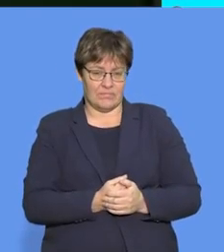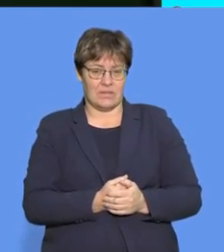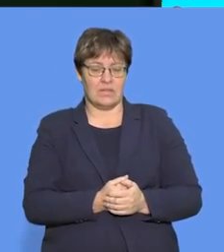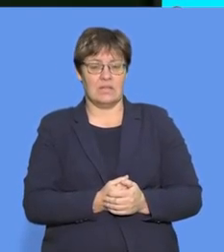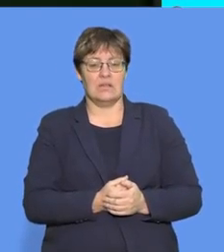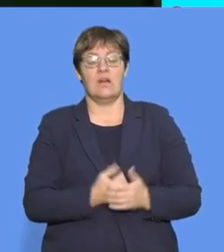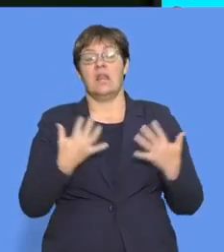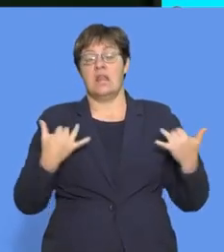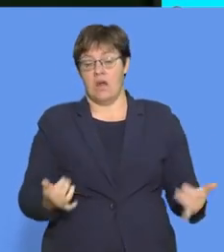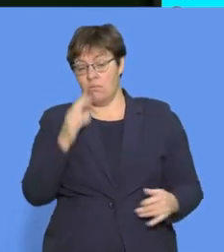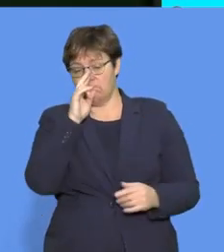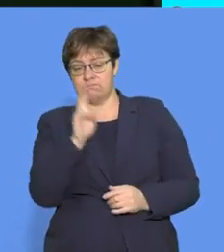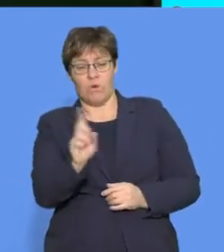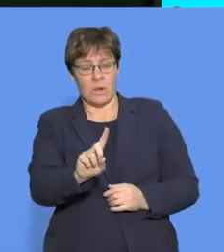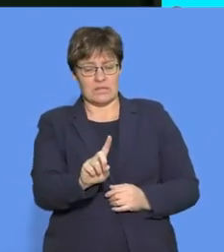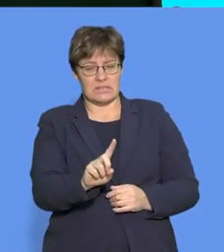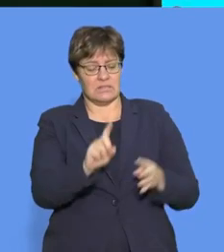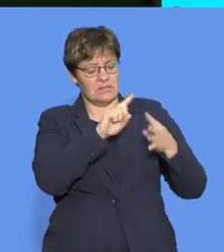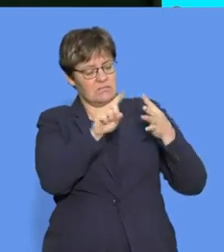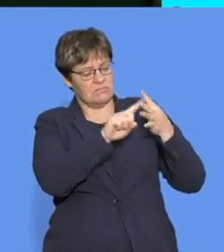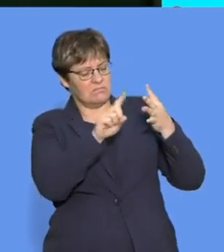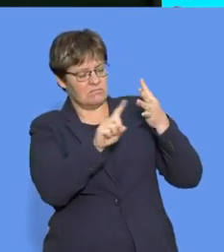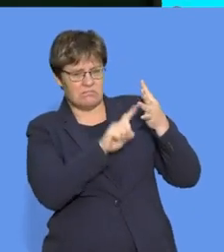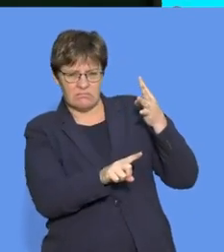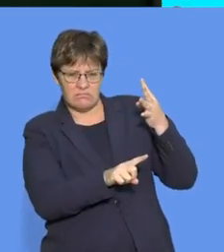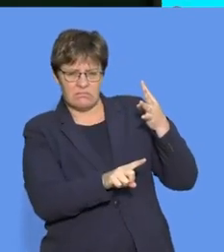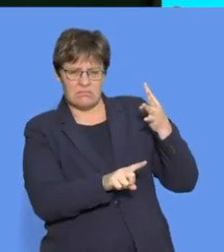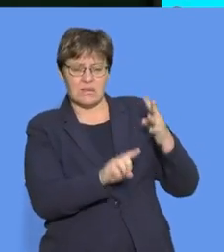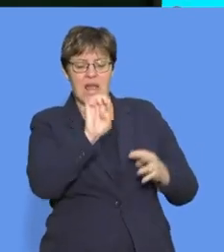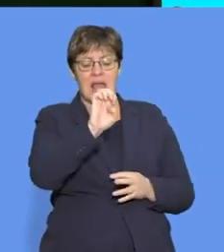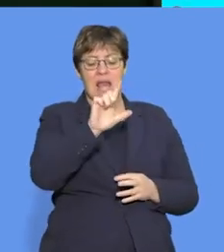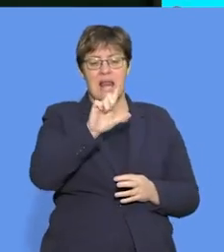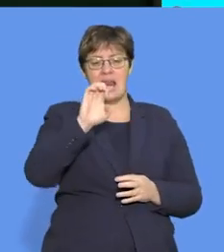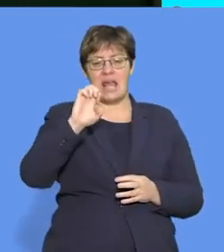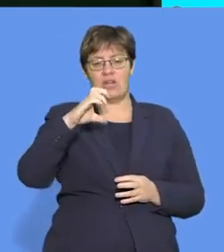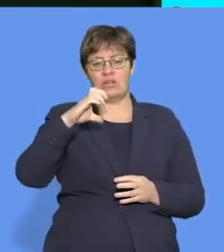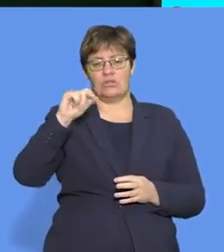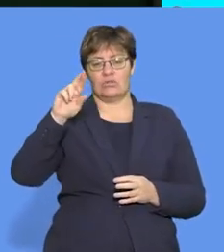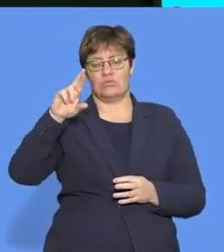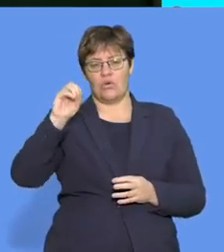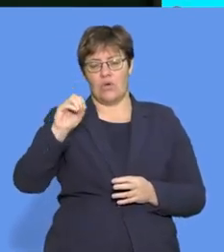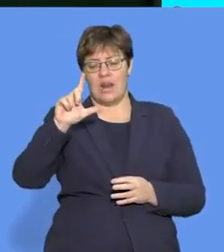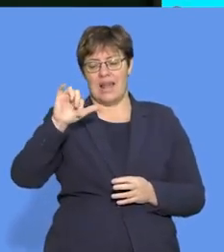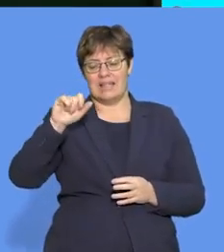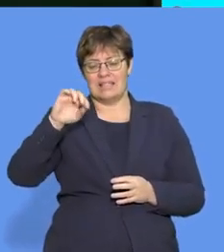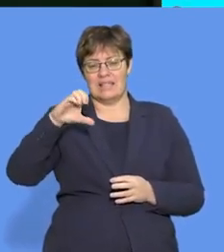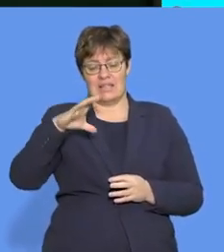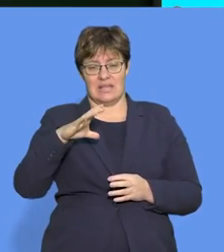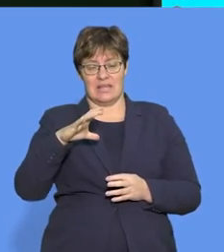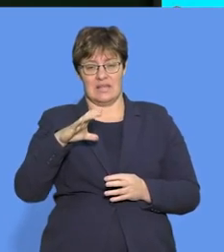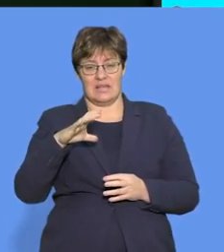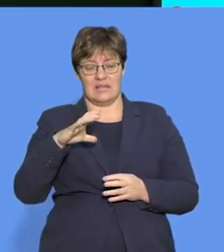transfer of electrons. Now, if we look at different electrolytic cells, you'll see they all look a little bit